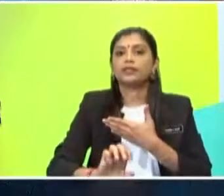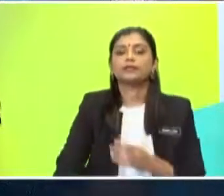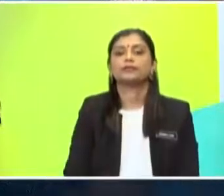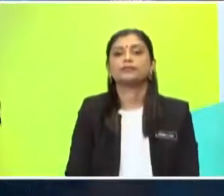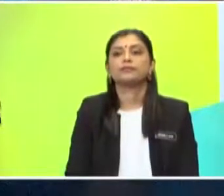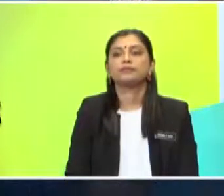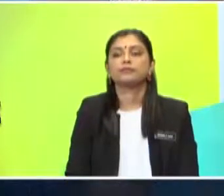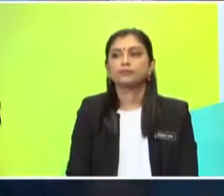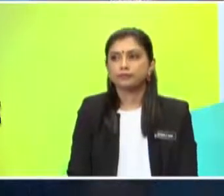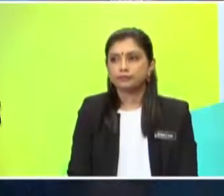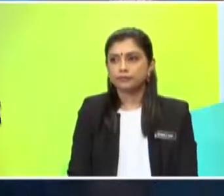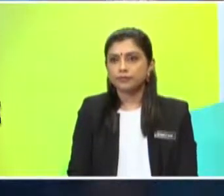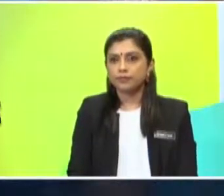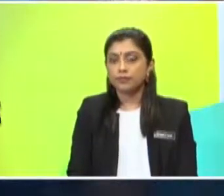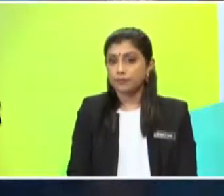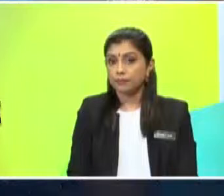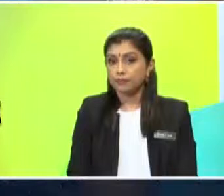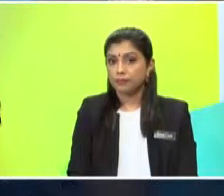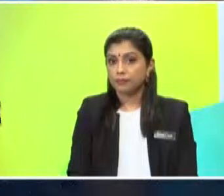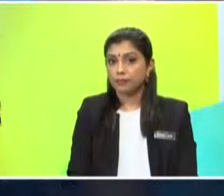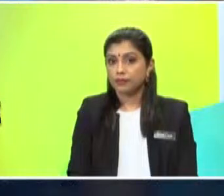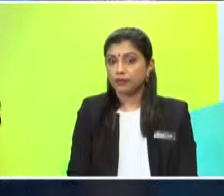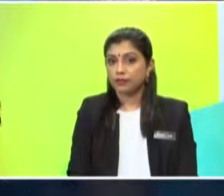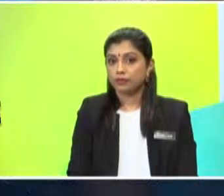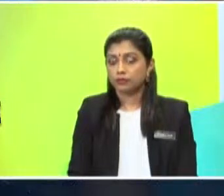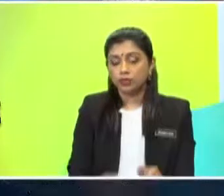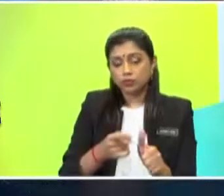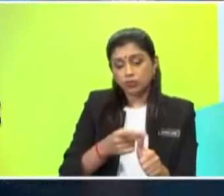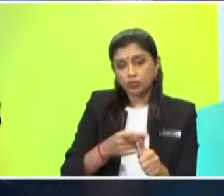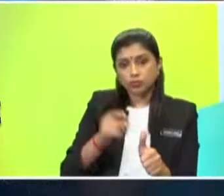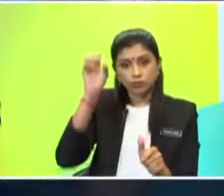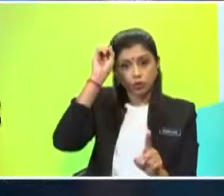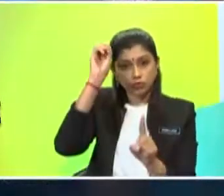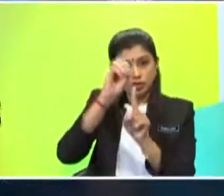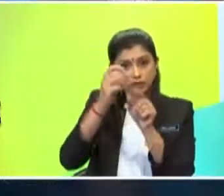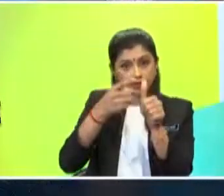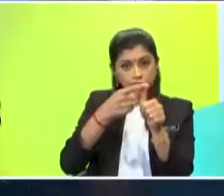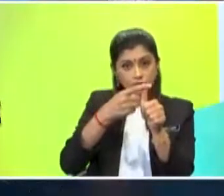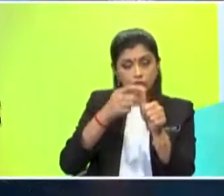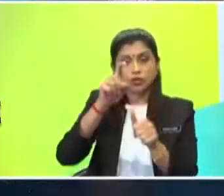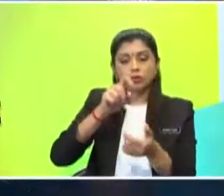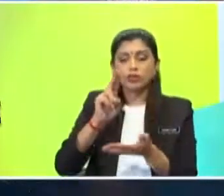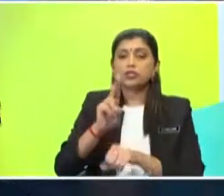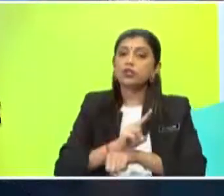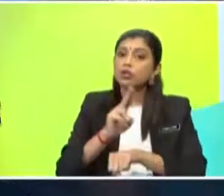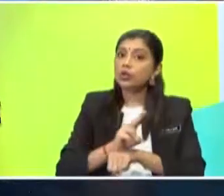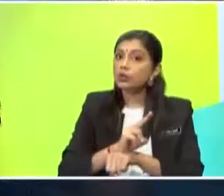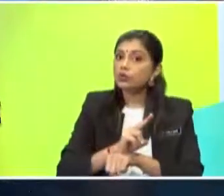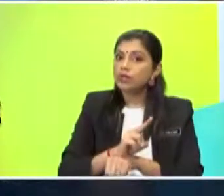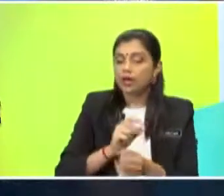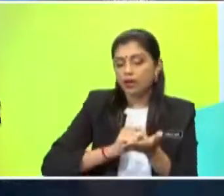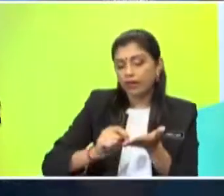is definitely to focus on our main skill, that is writing, on how to communicate with appropriate language, form and